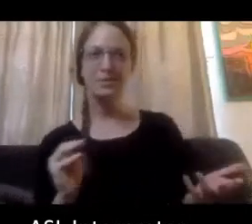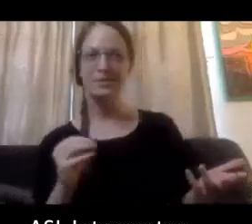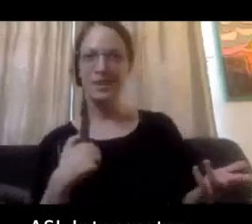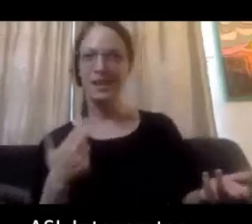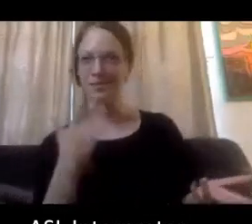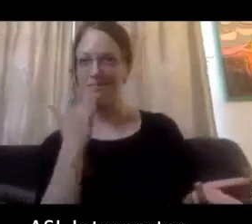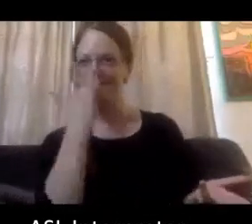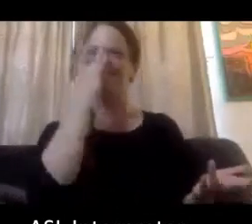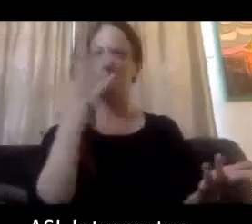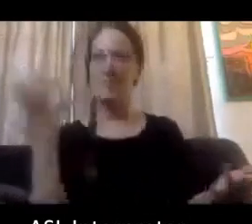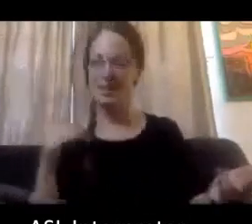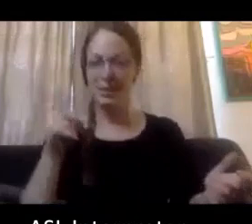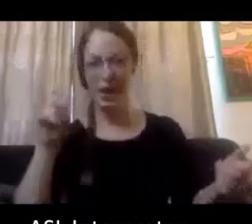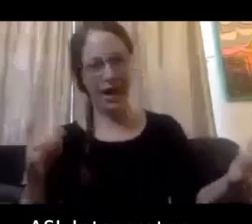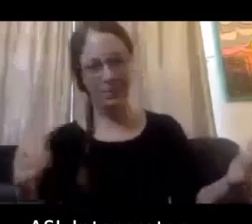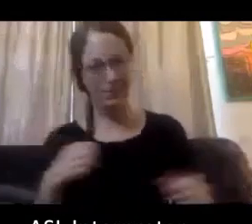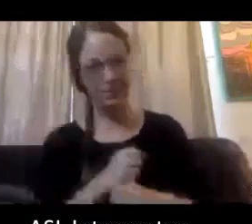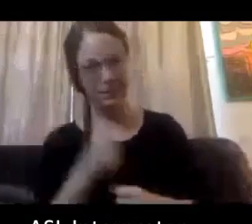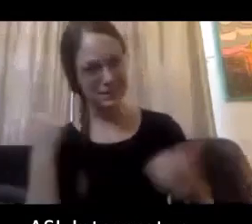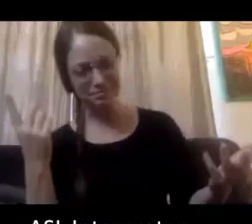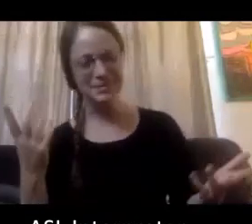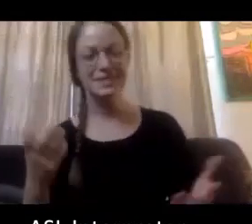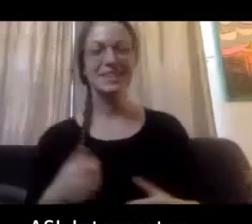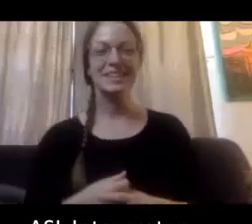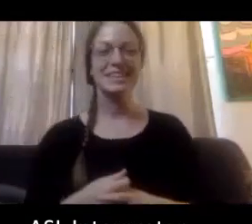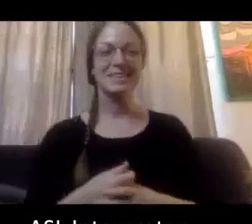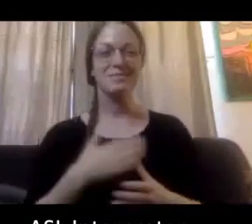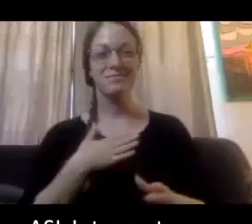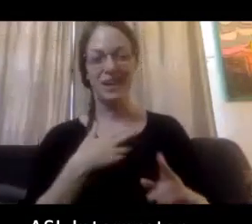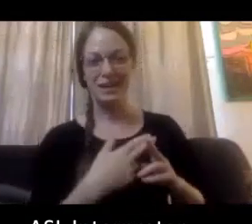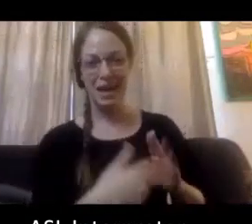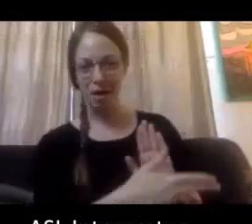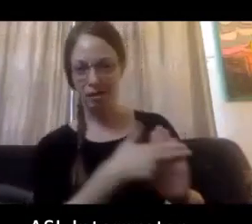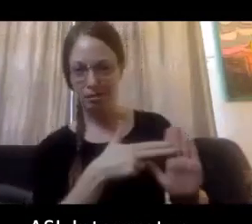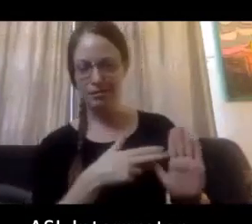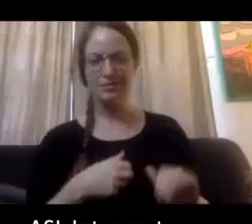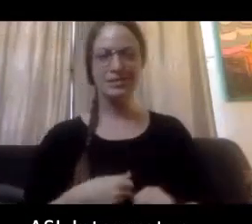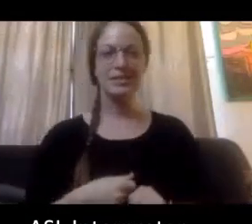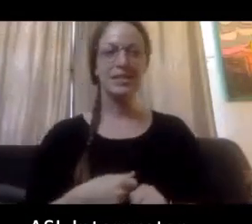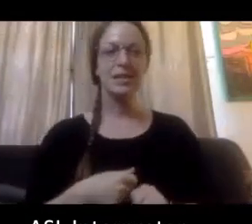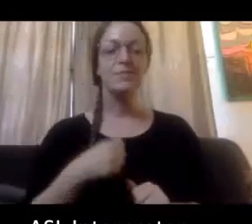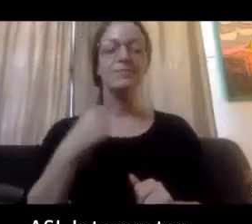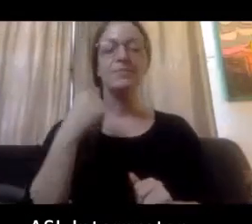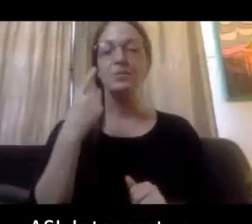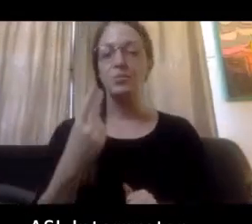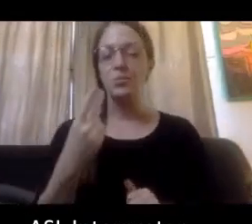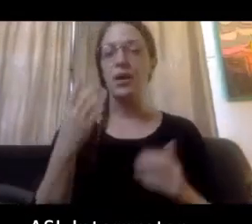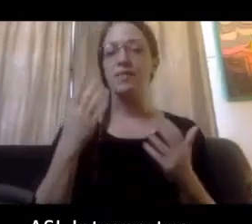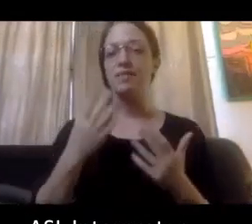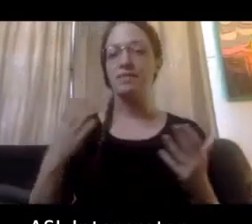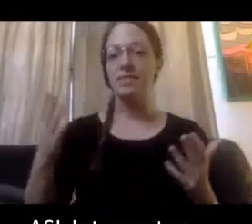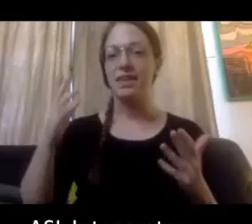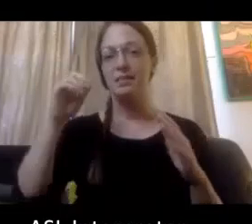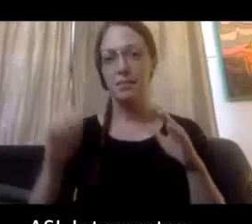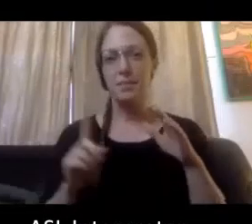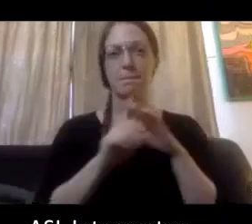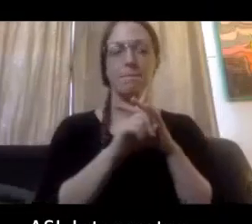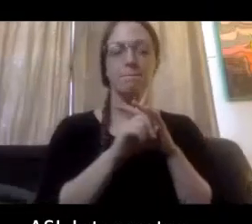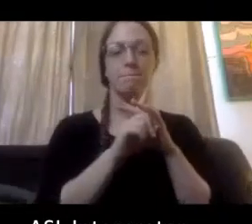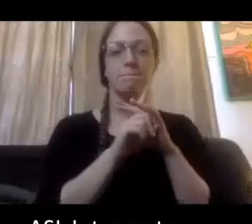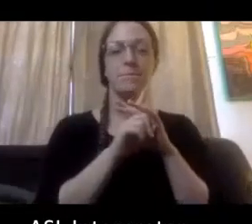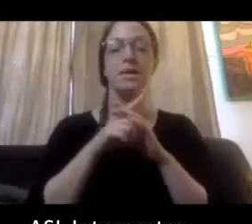have to do it, you know. But the one I think, if you were to ask me, like, what is the one thing that sticks out? A friend of